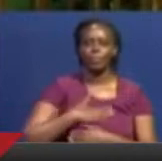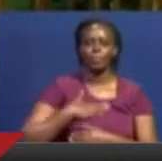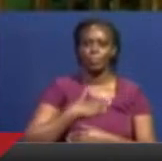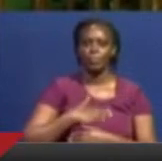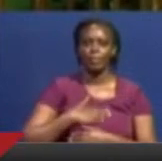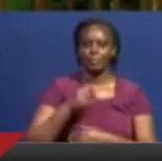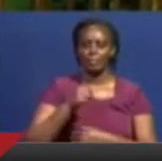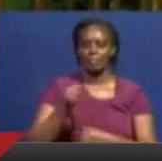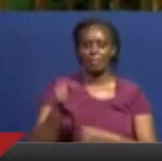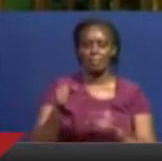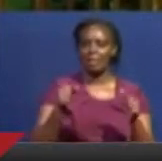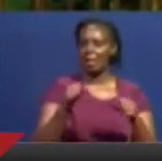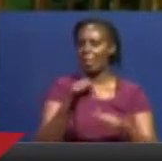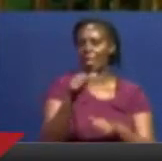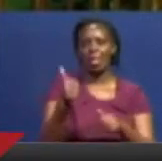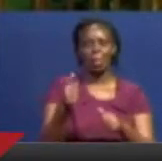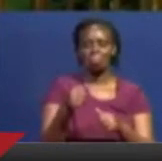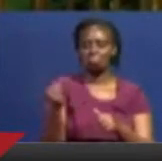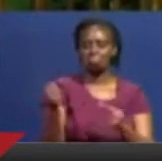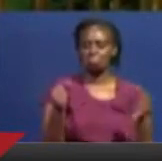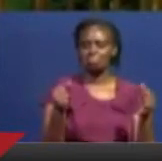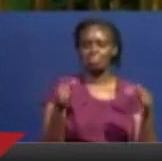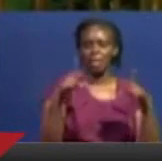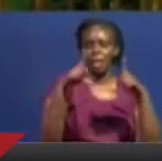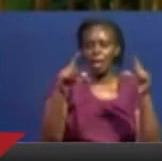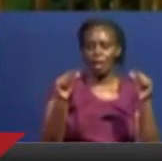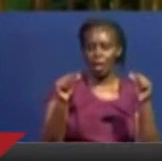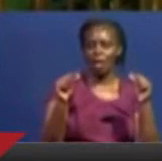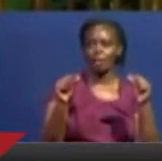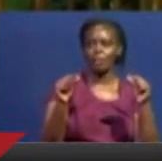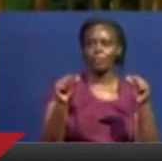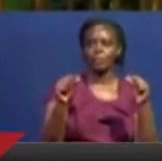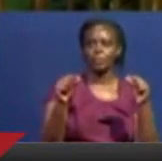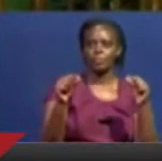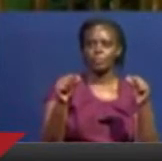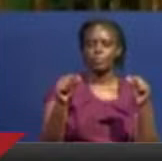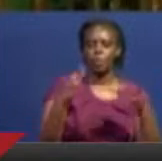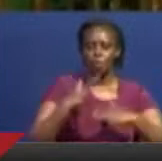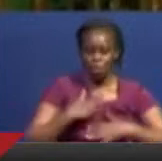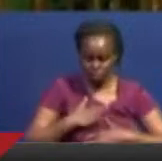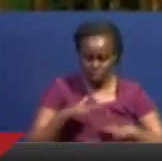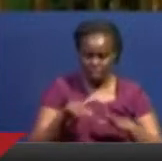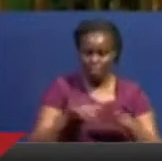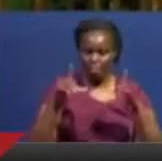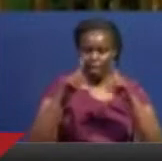Get to this side, honorable members without cards.